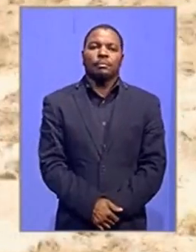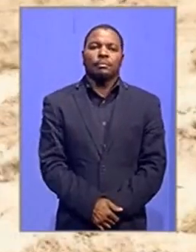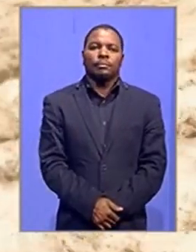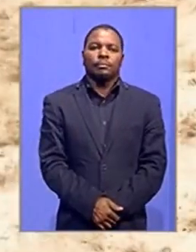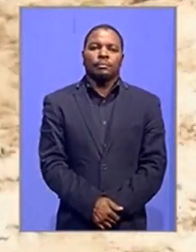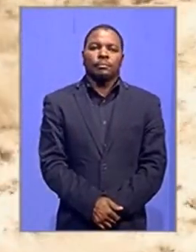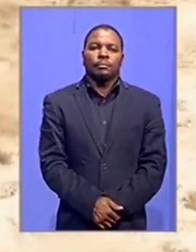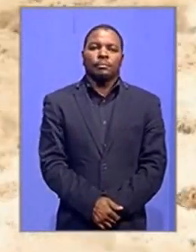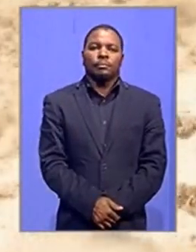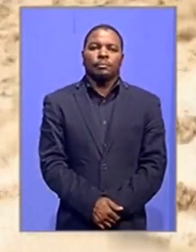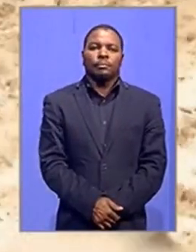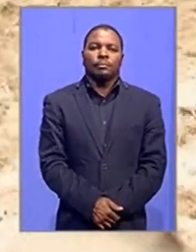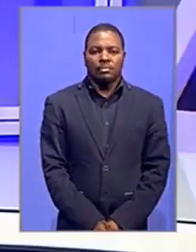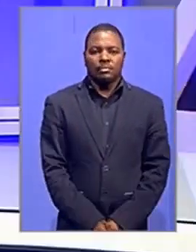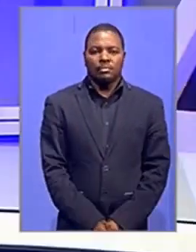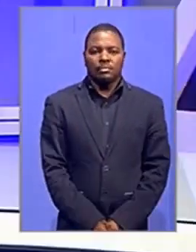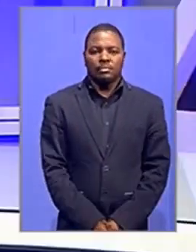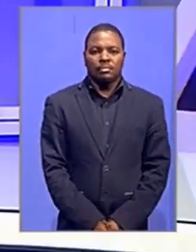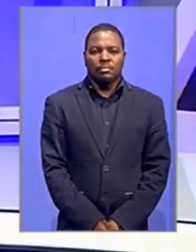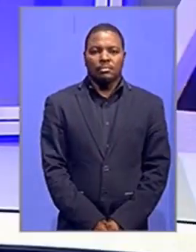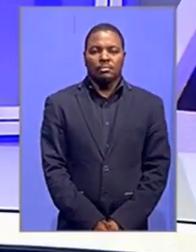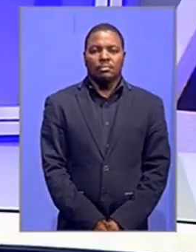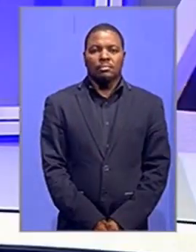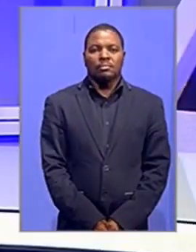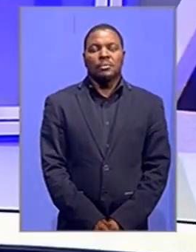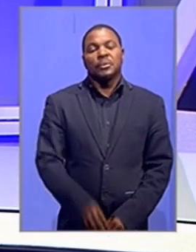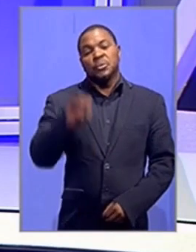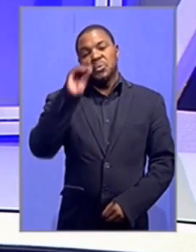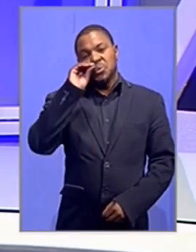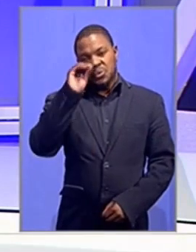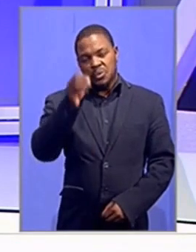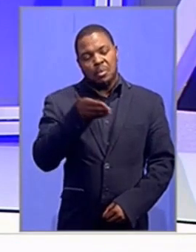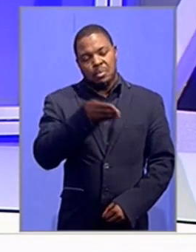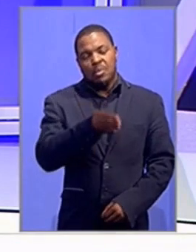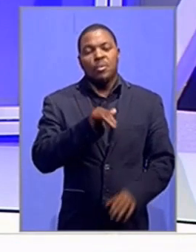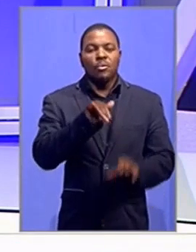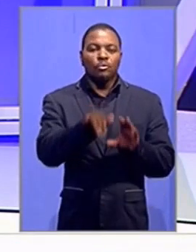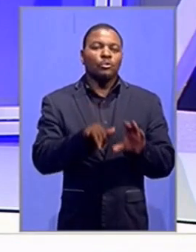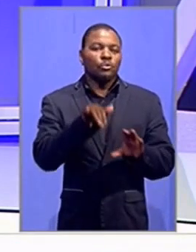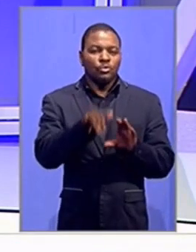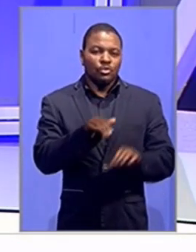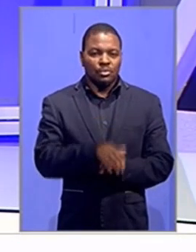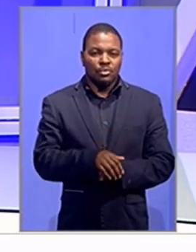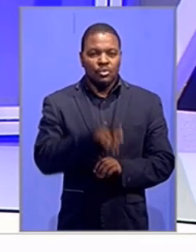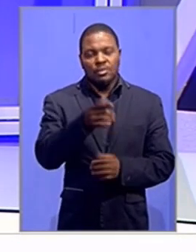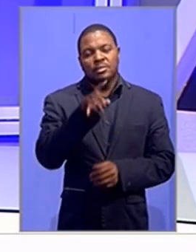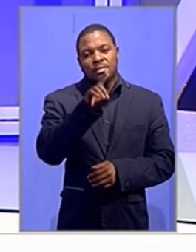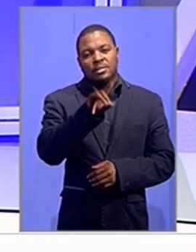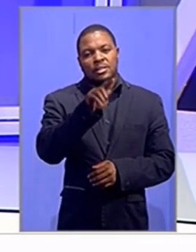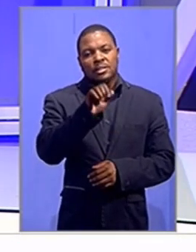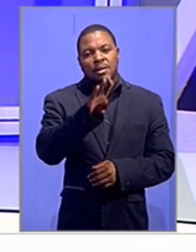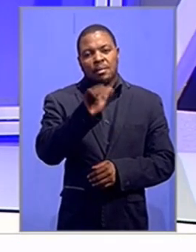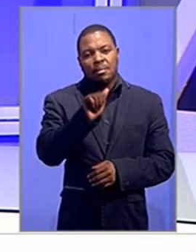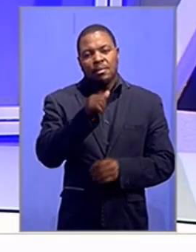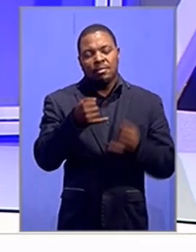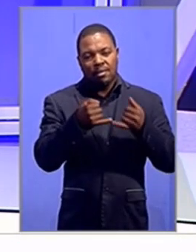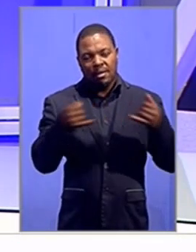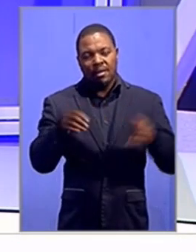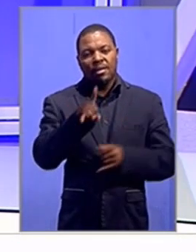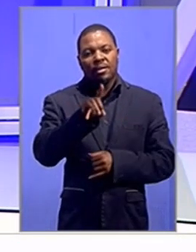News, Velbedacht. Dikgang tsa rona di teng mo YouTube mo ka di fitlhella ka ditaba-dikgang